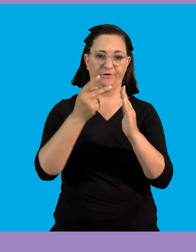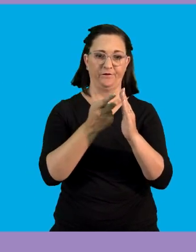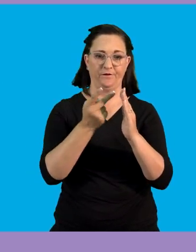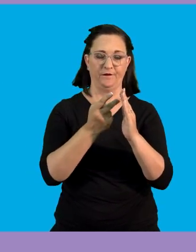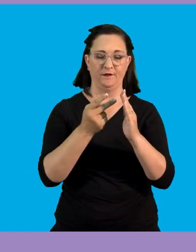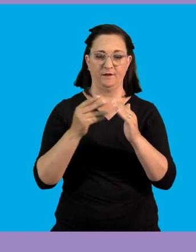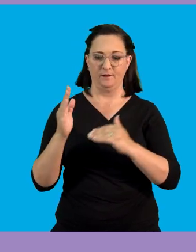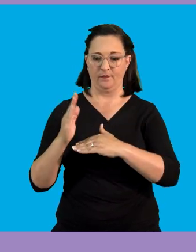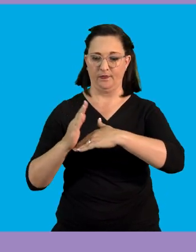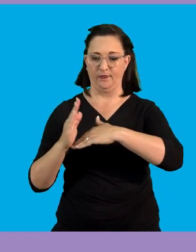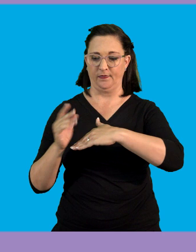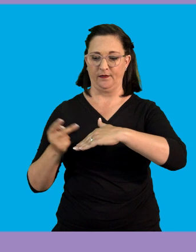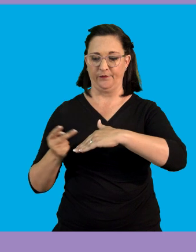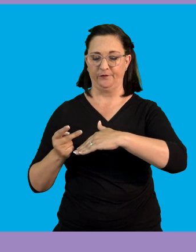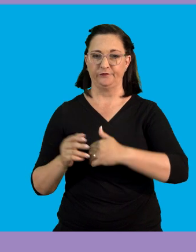sides